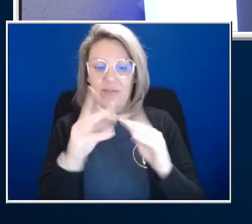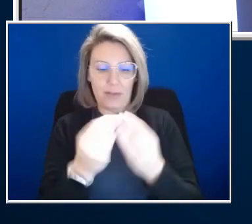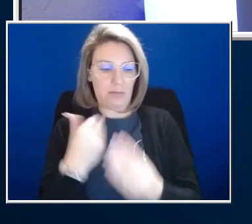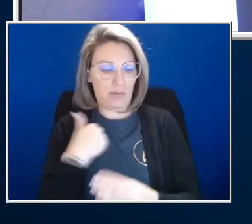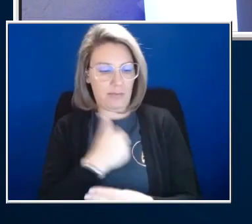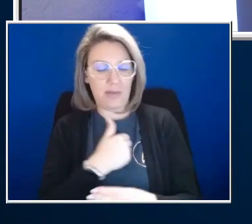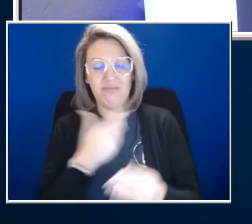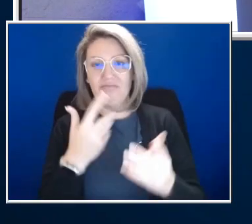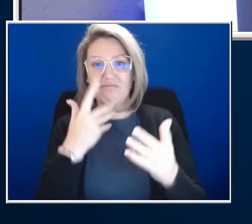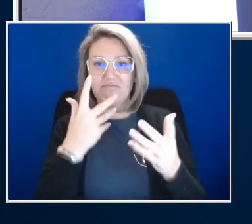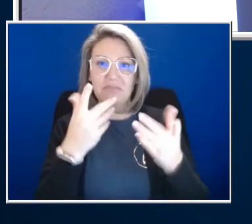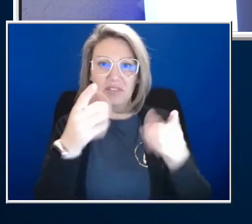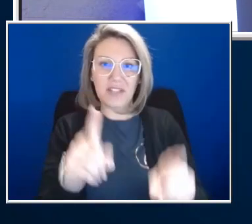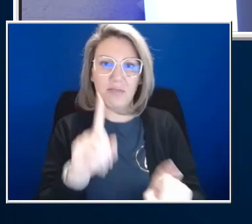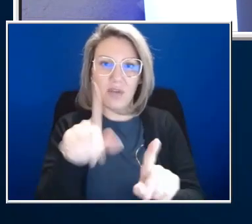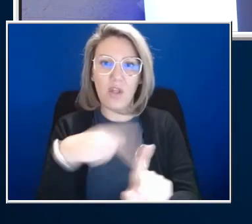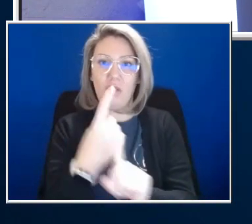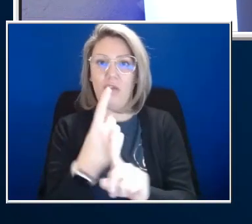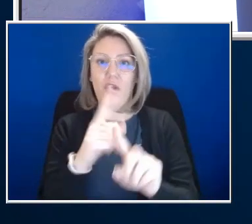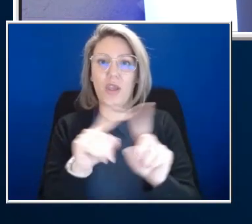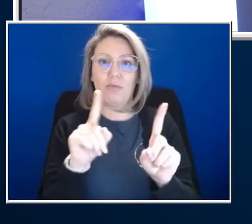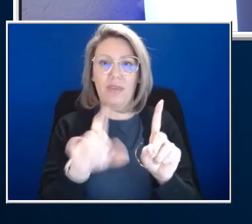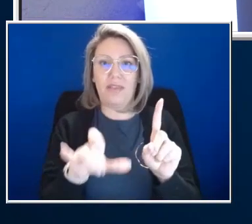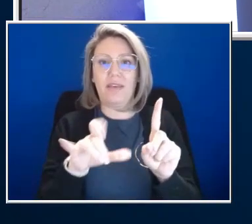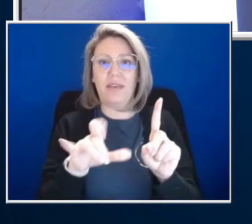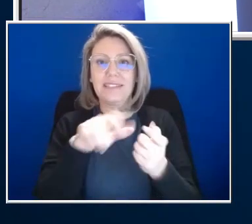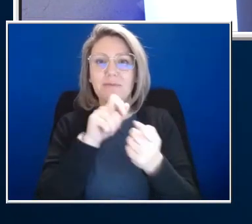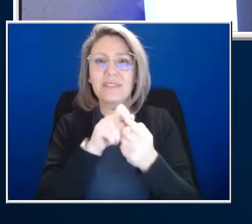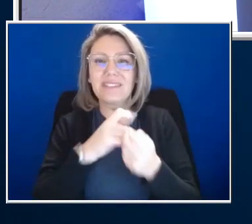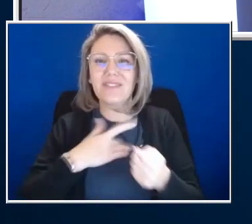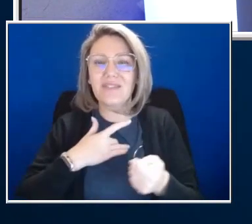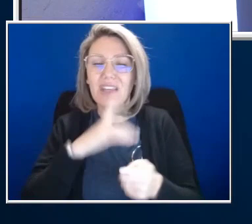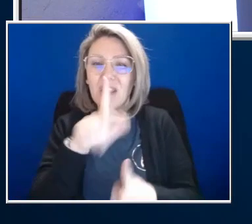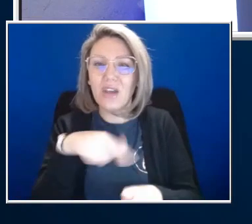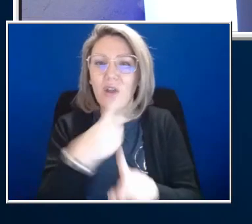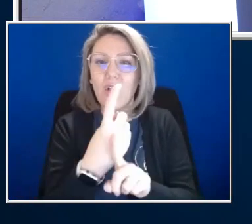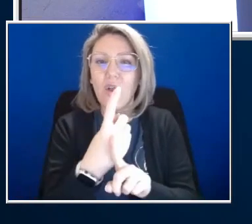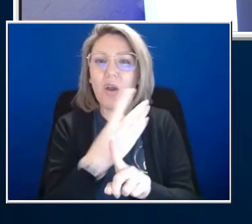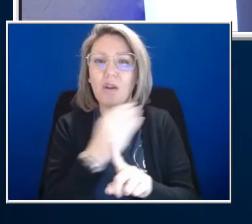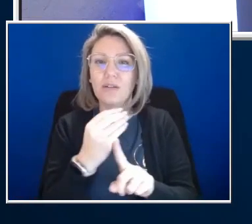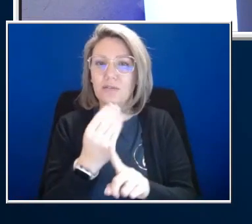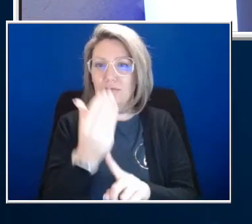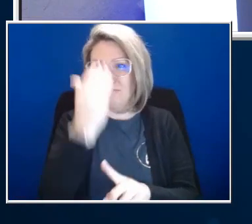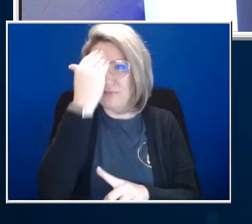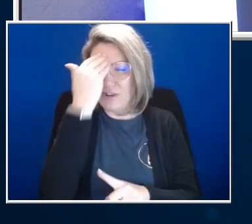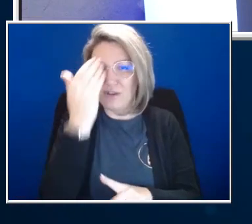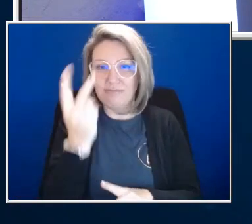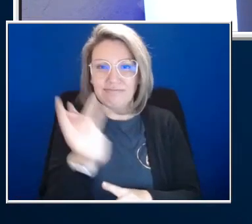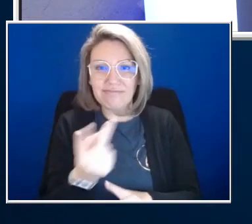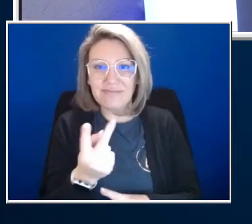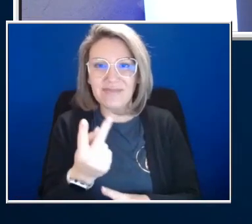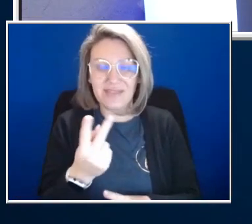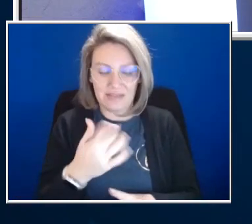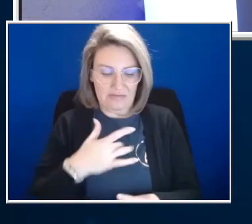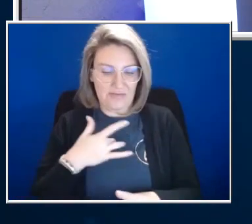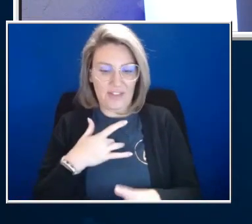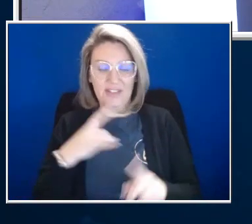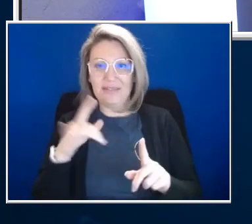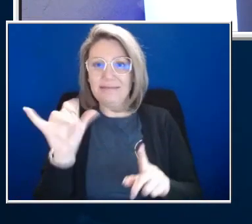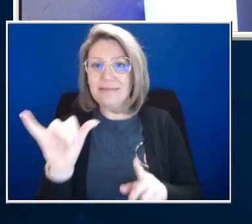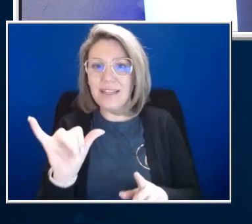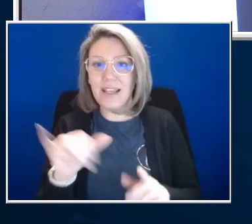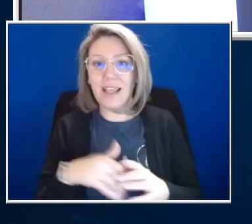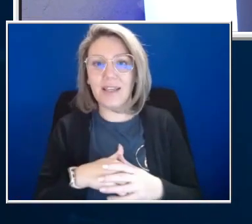You have support, but you're going through this particular feeling alone. But to know that you and Corey literally felt the same all the